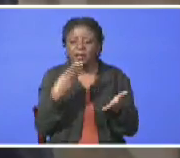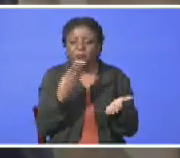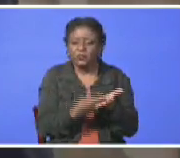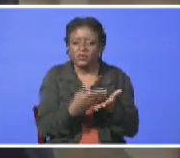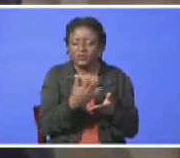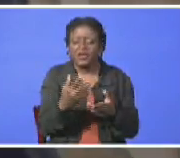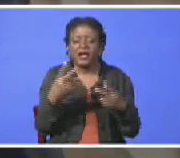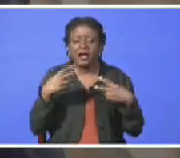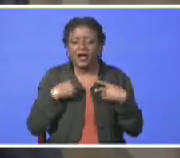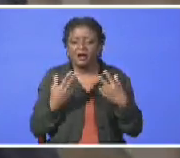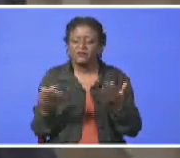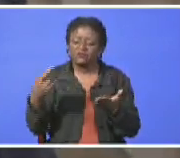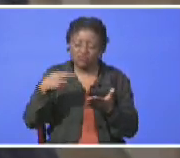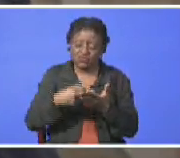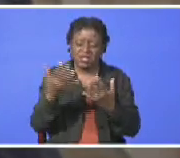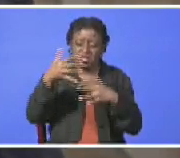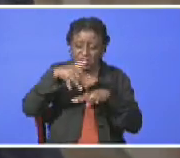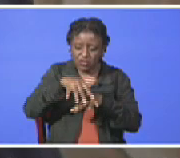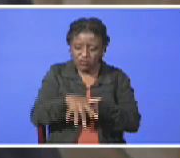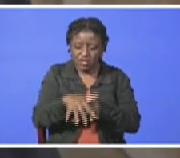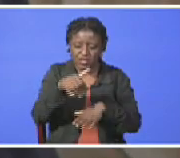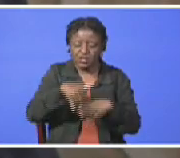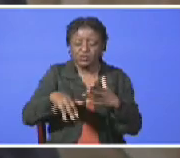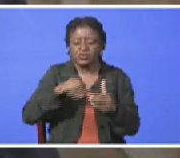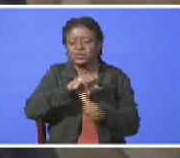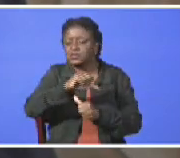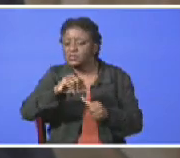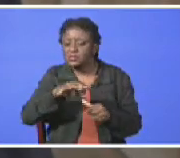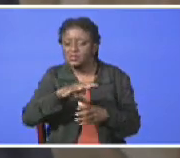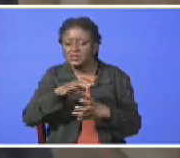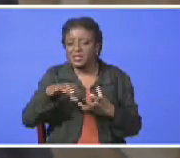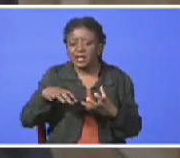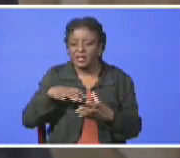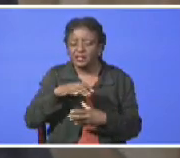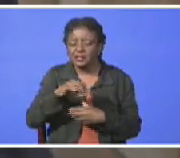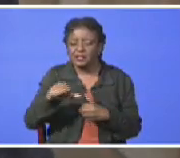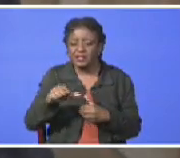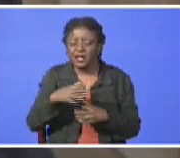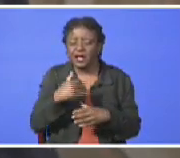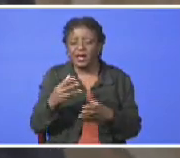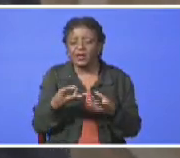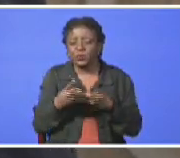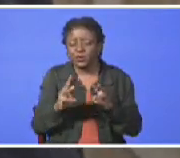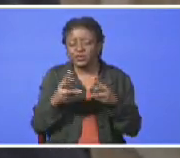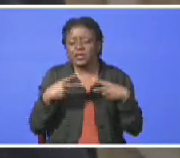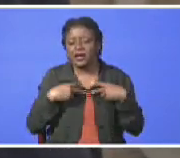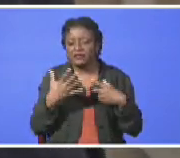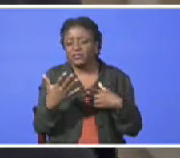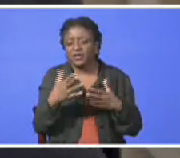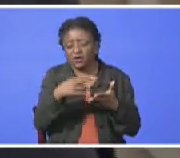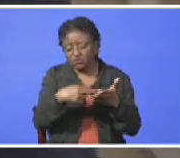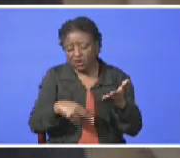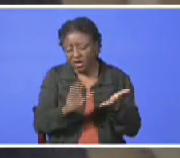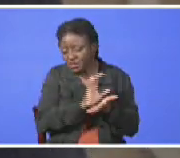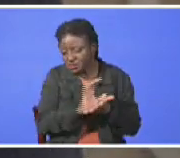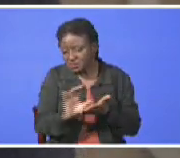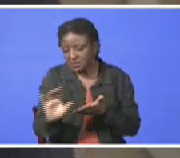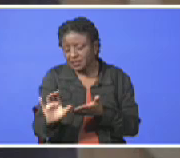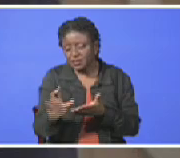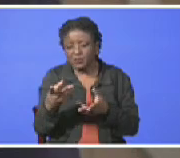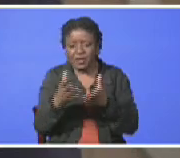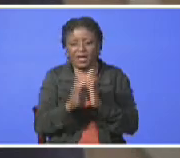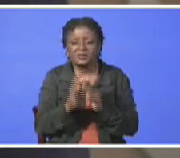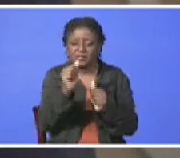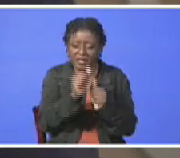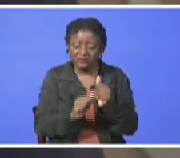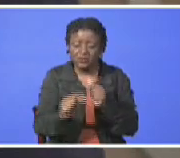have reintegrated into society and they're worthy to have their record expunged. We ask everyone to